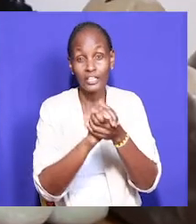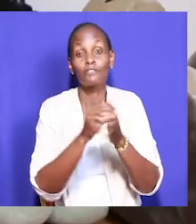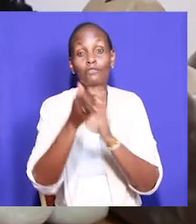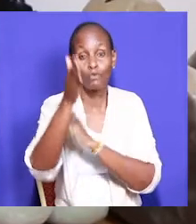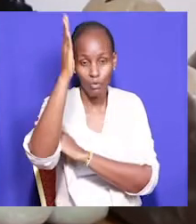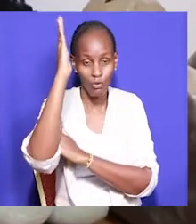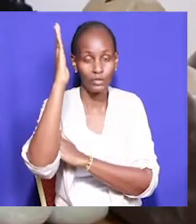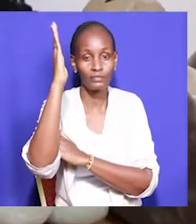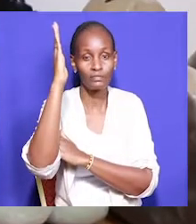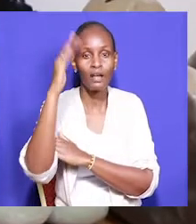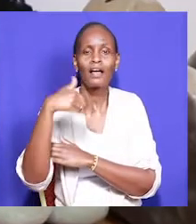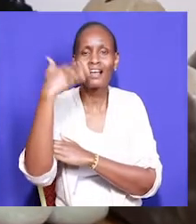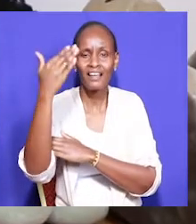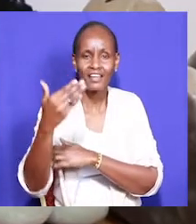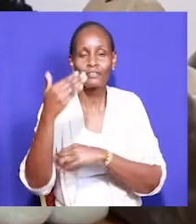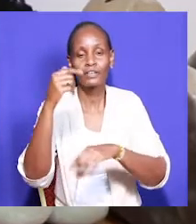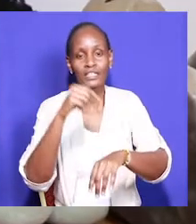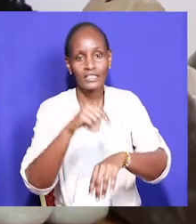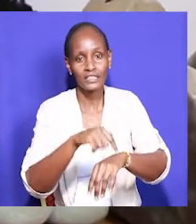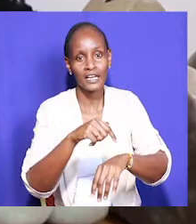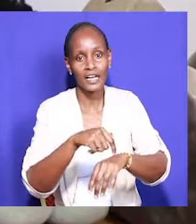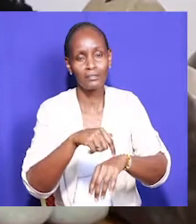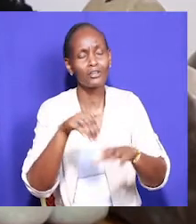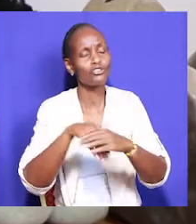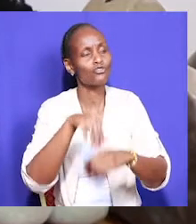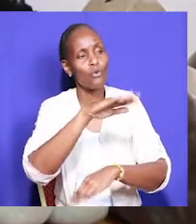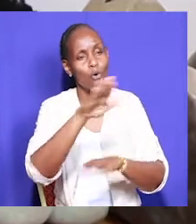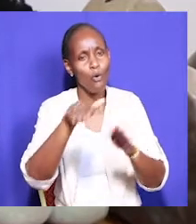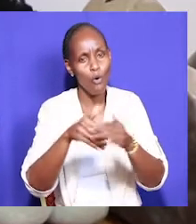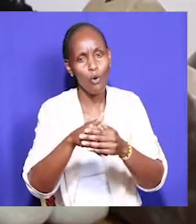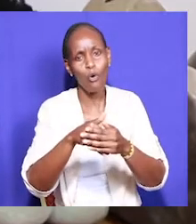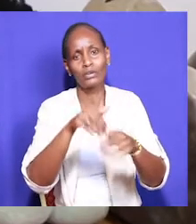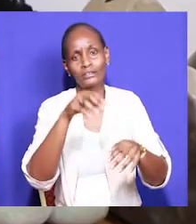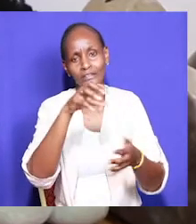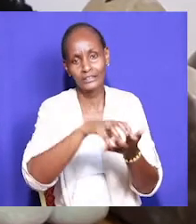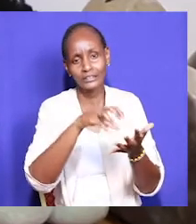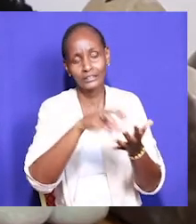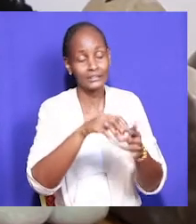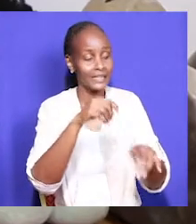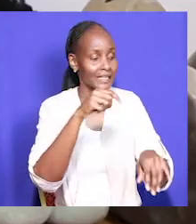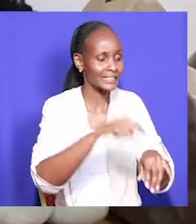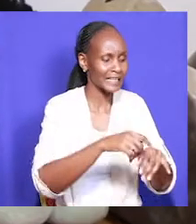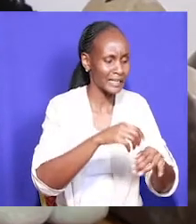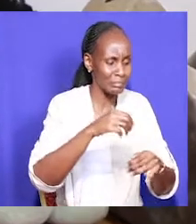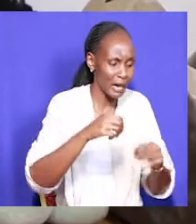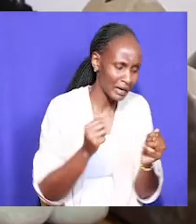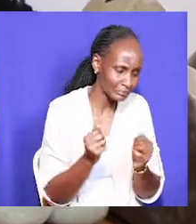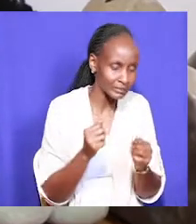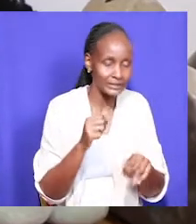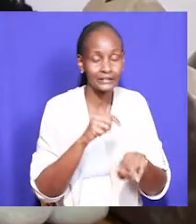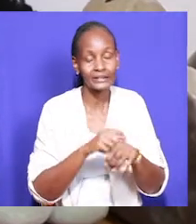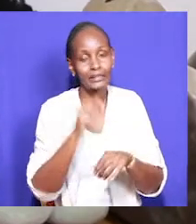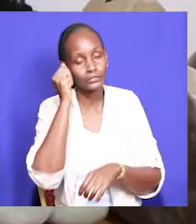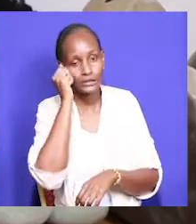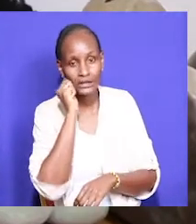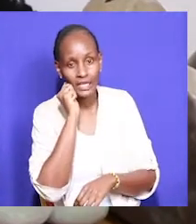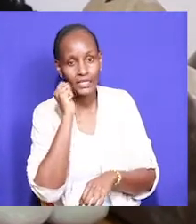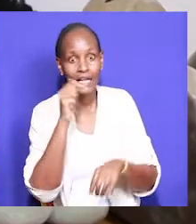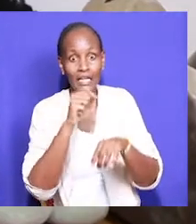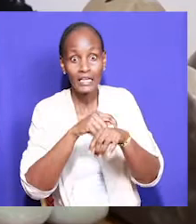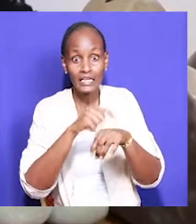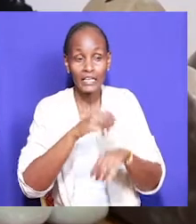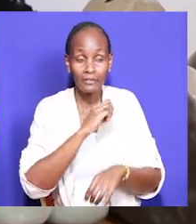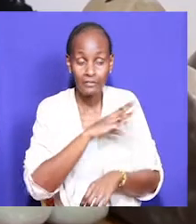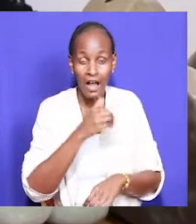God. Every time, in every situation, when you're happy, when you're sad, when you're